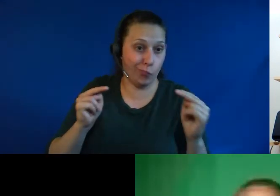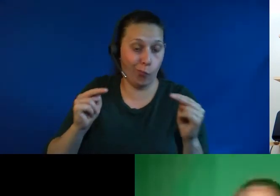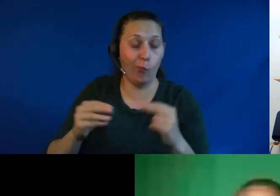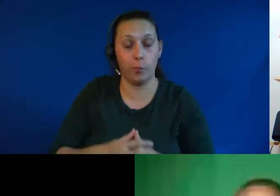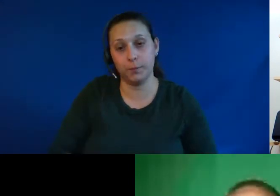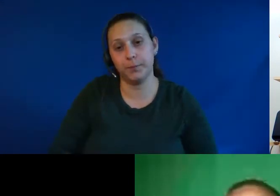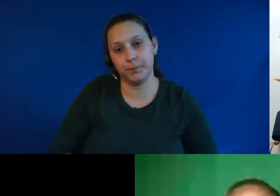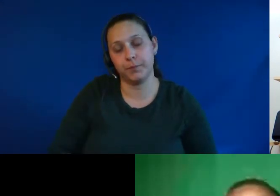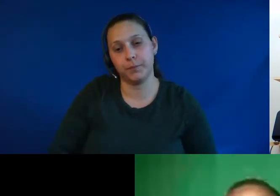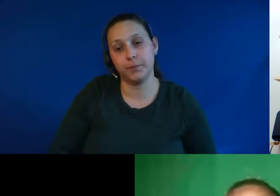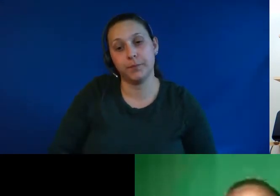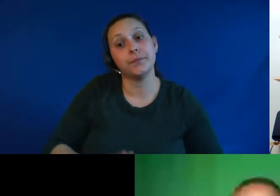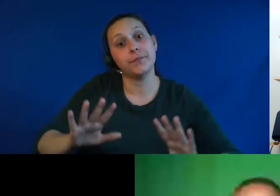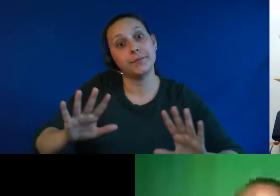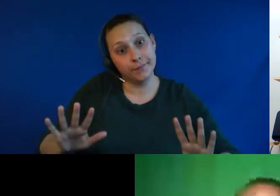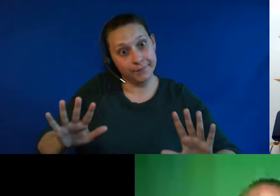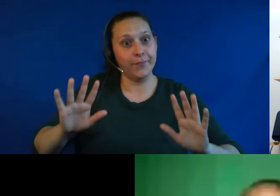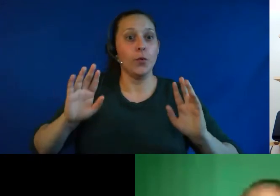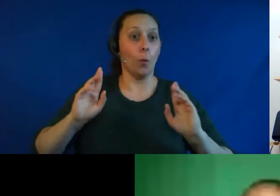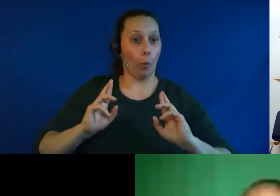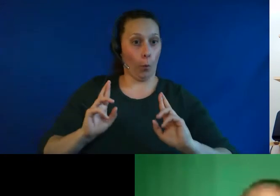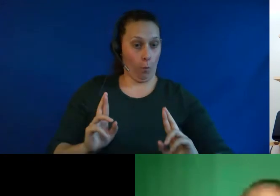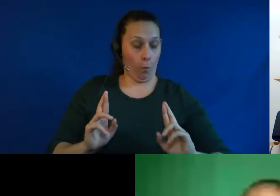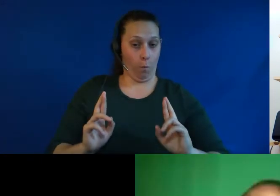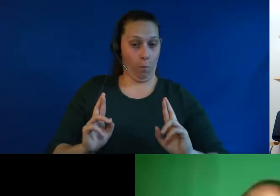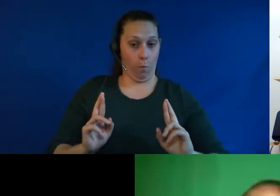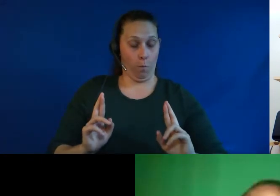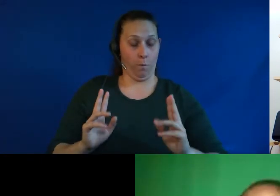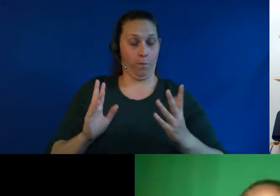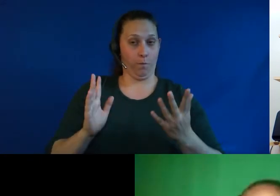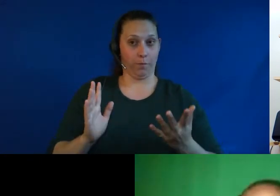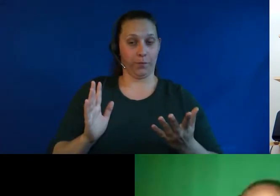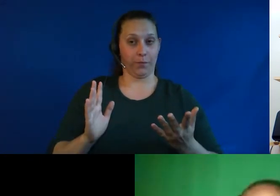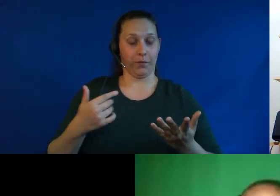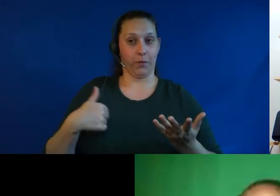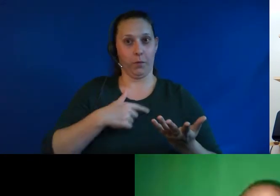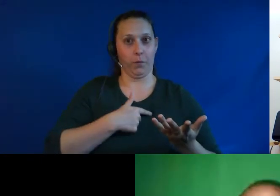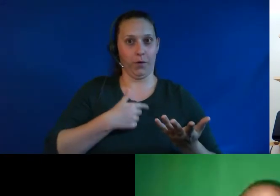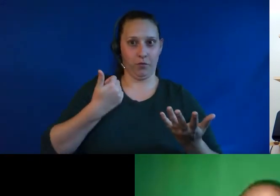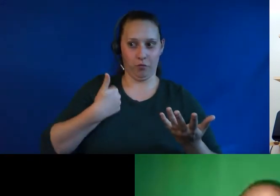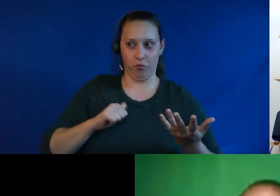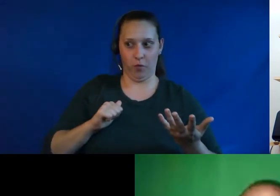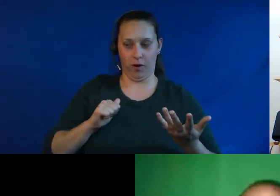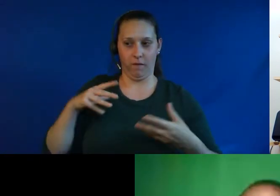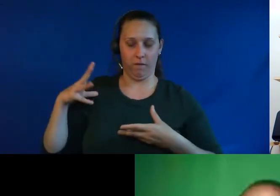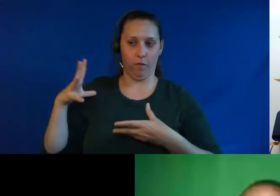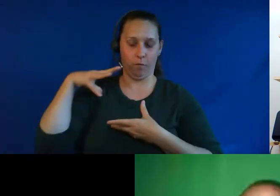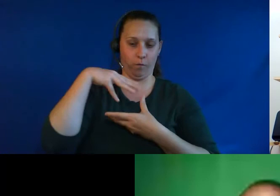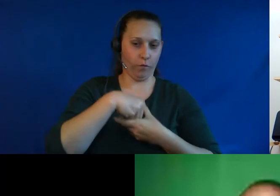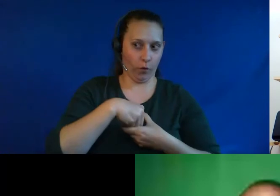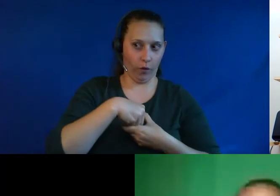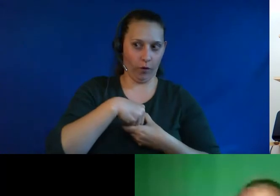that. We are hoping that because we're trying to integrate also being able to